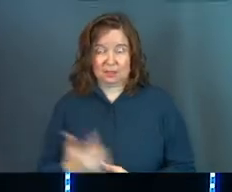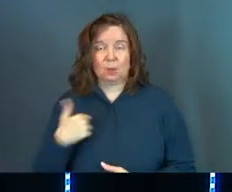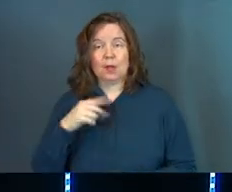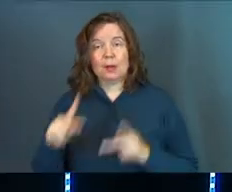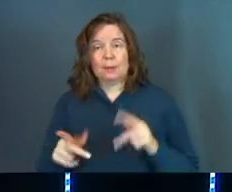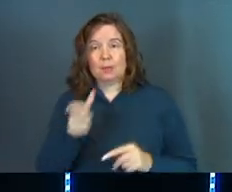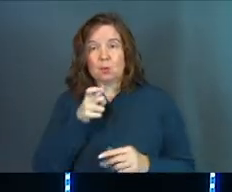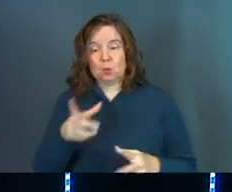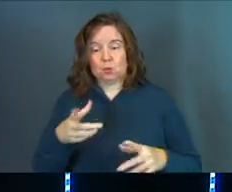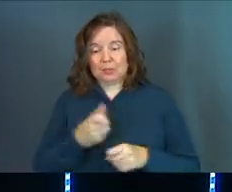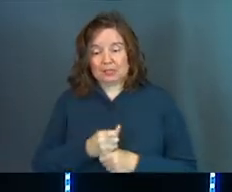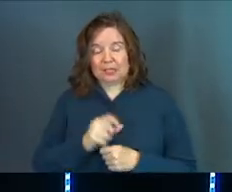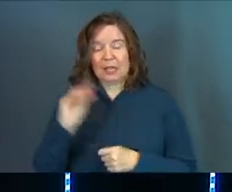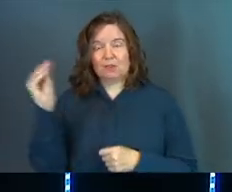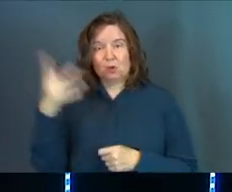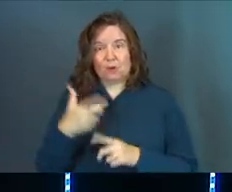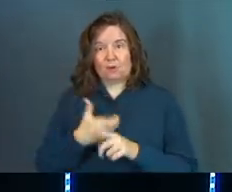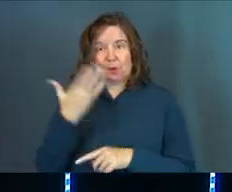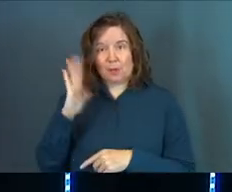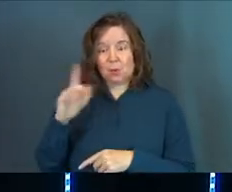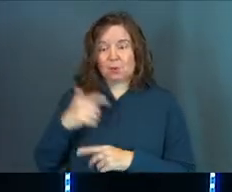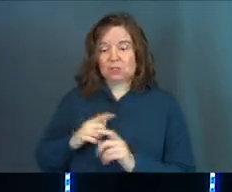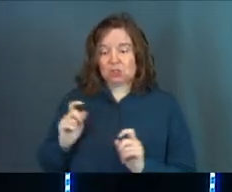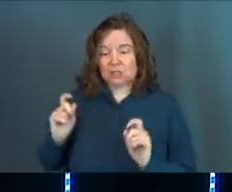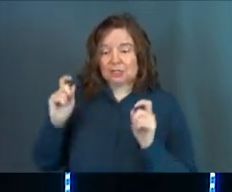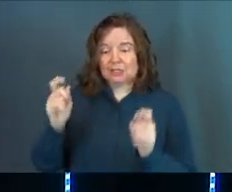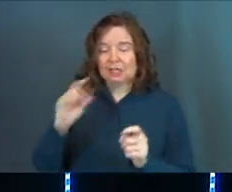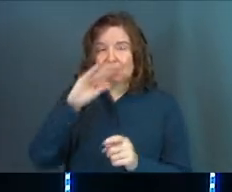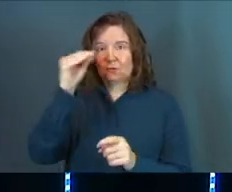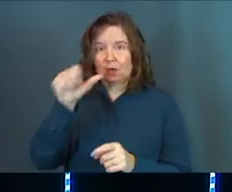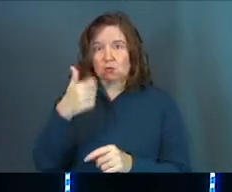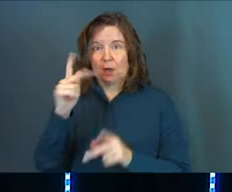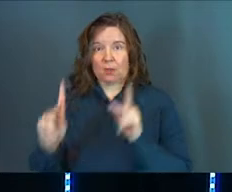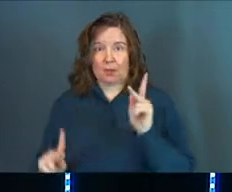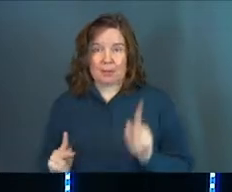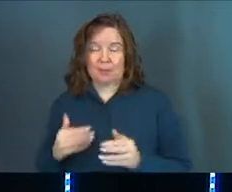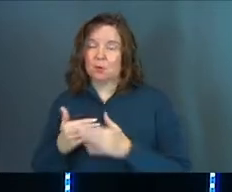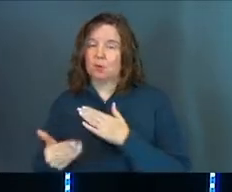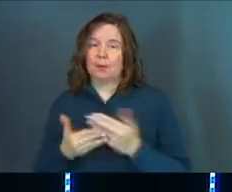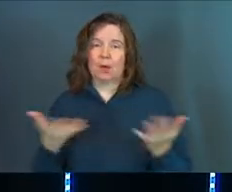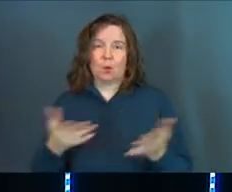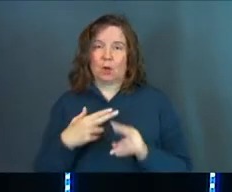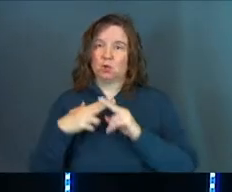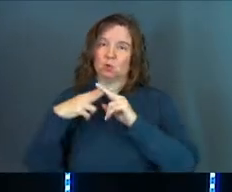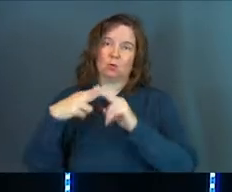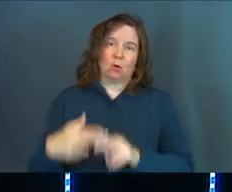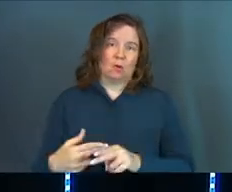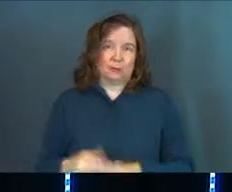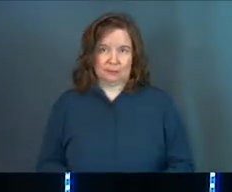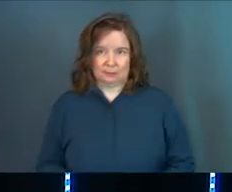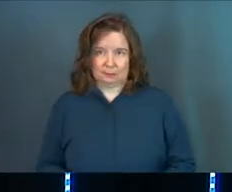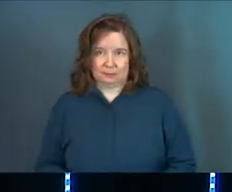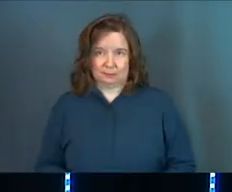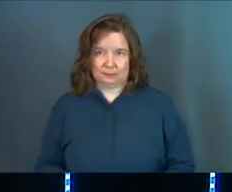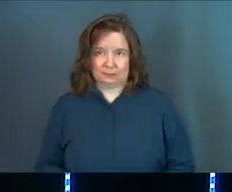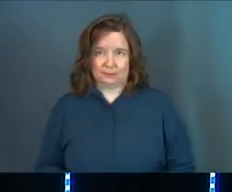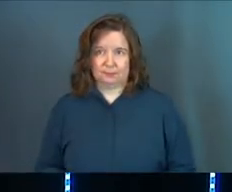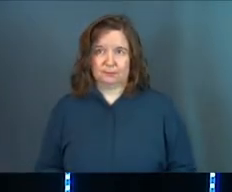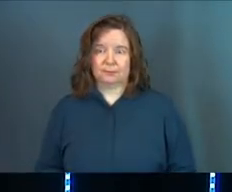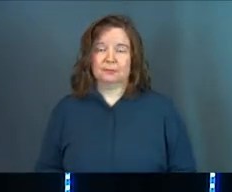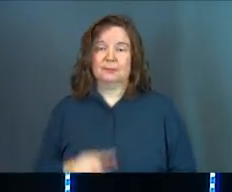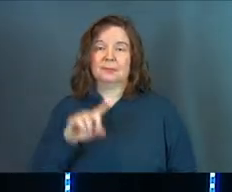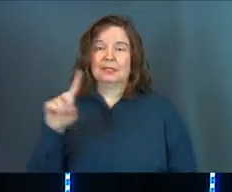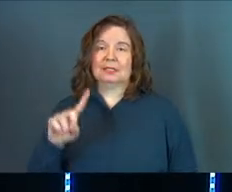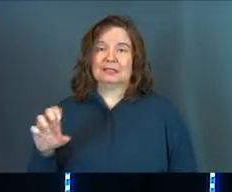are people who have received grace from God, and we should give grace to other people no matter what you call it. And